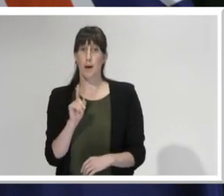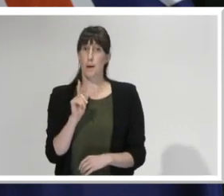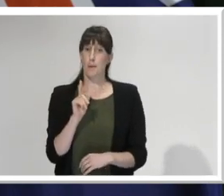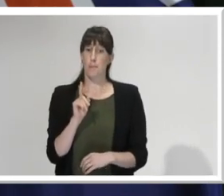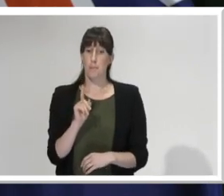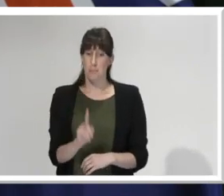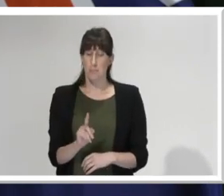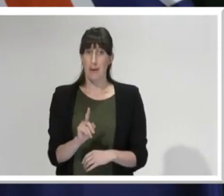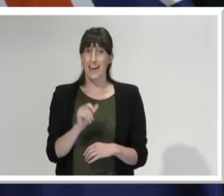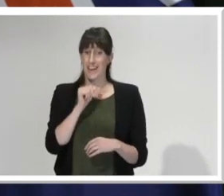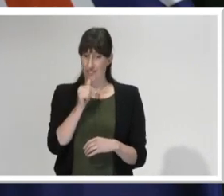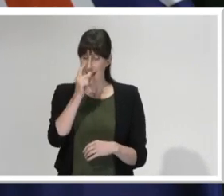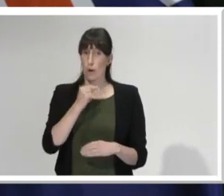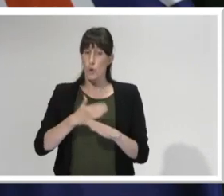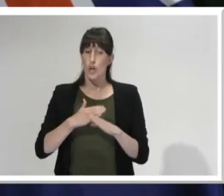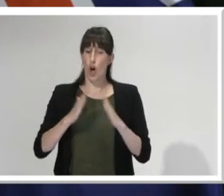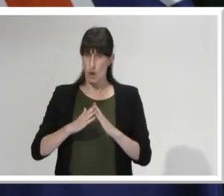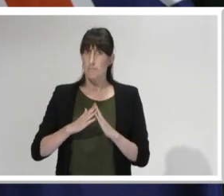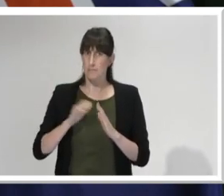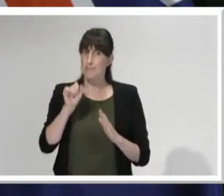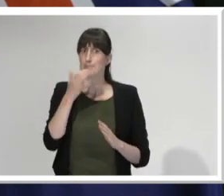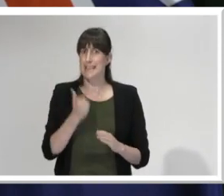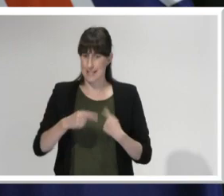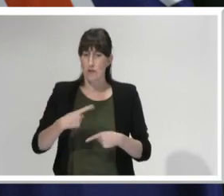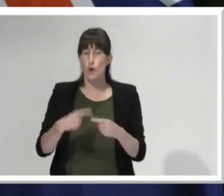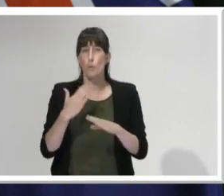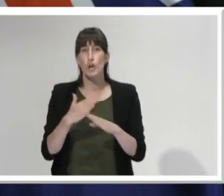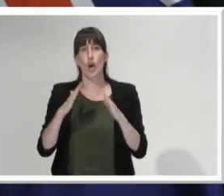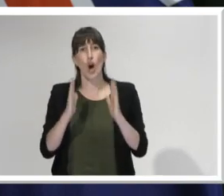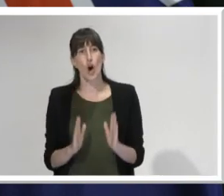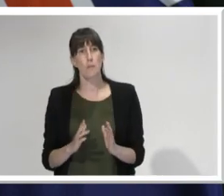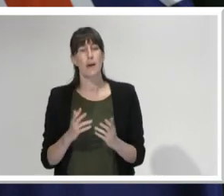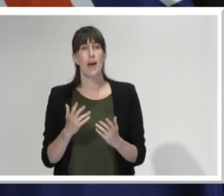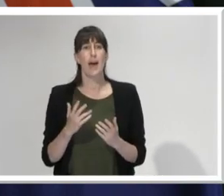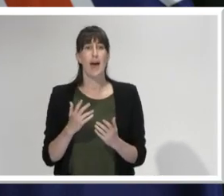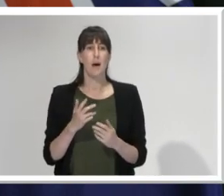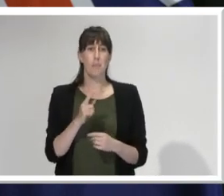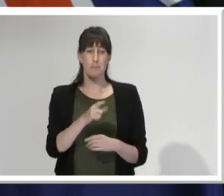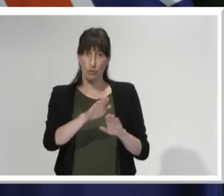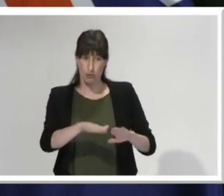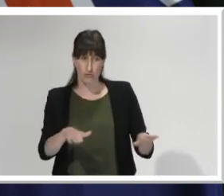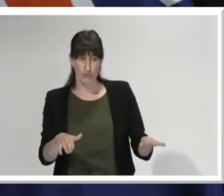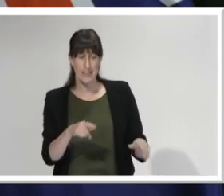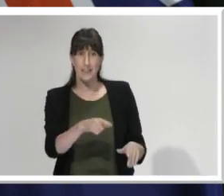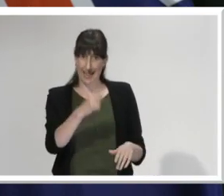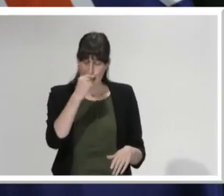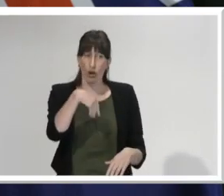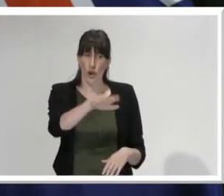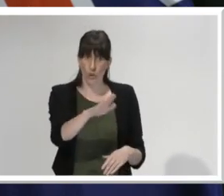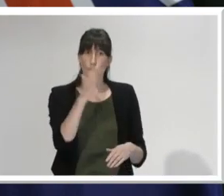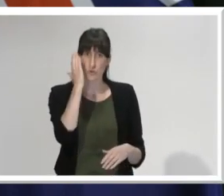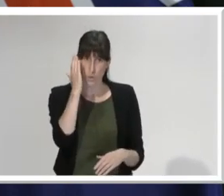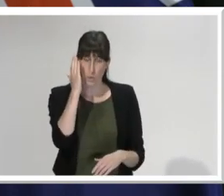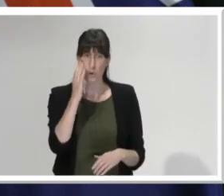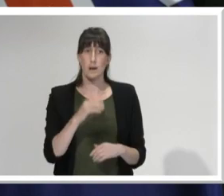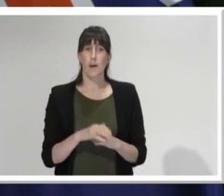encourage children if they can to be at home, but we will not be applying a test to every individual child as to why they're being brought to school. And